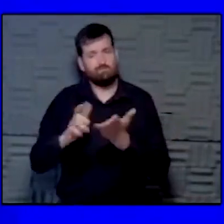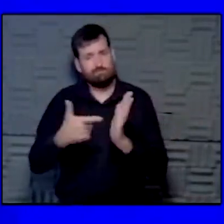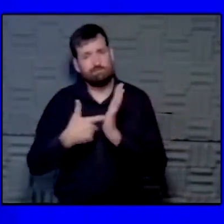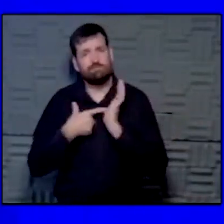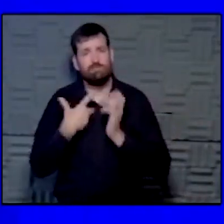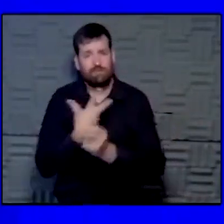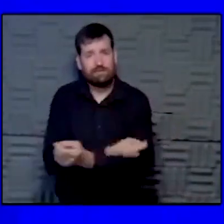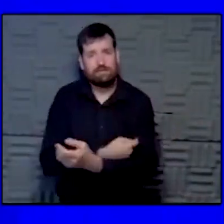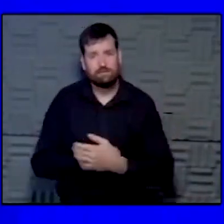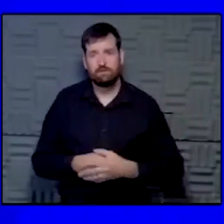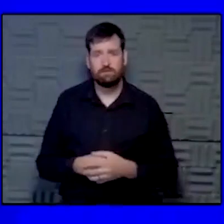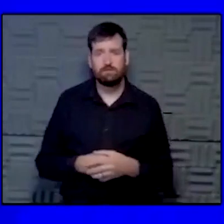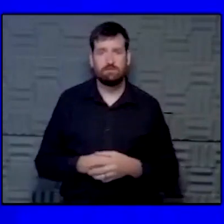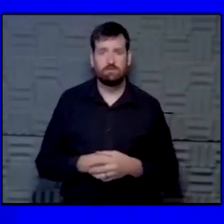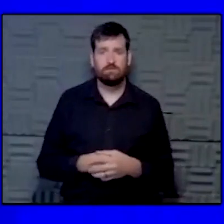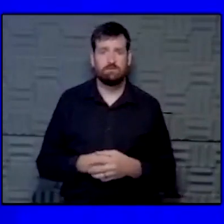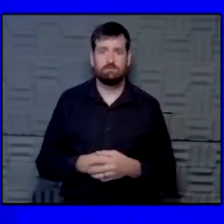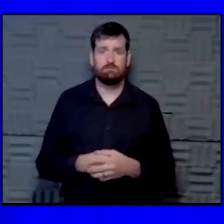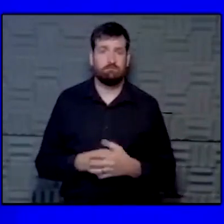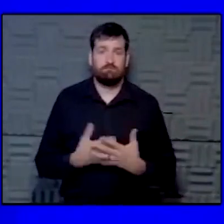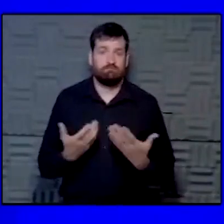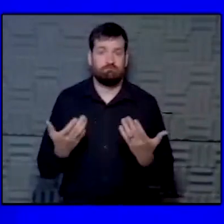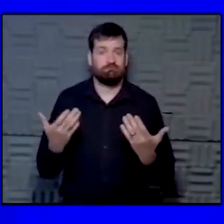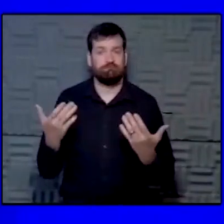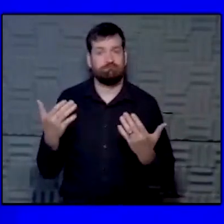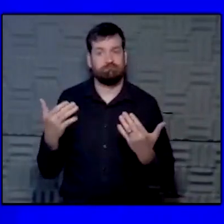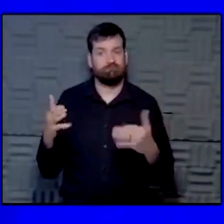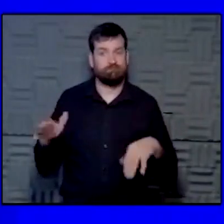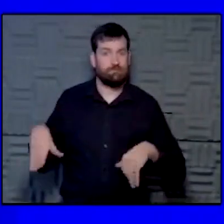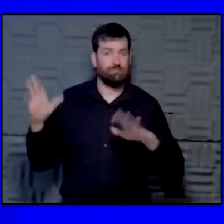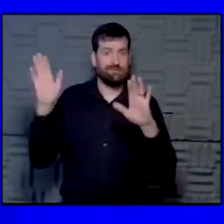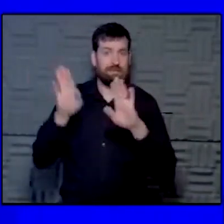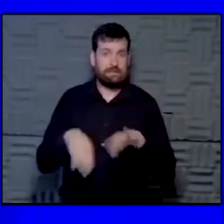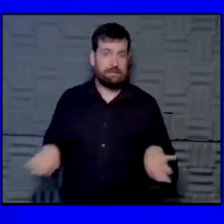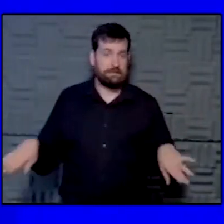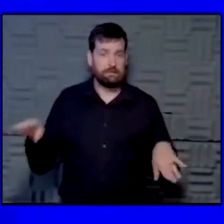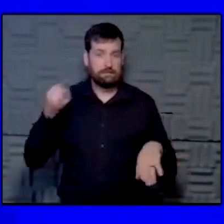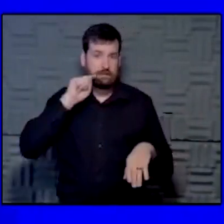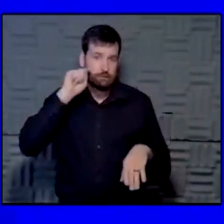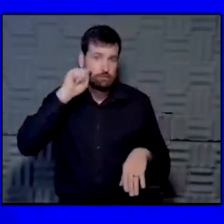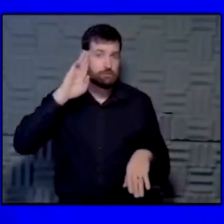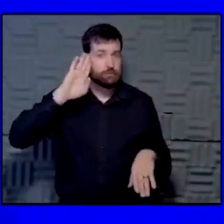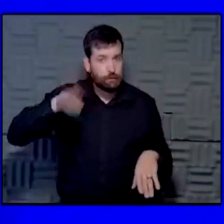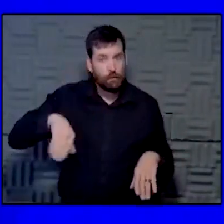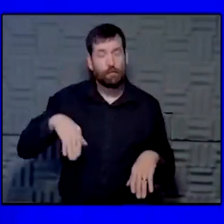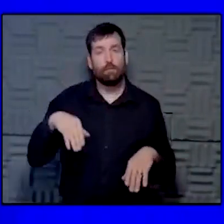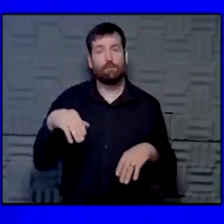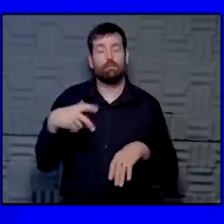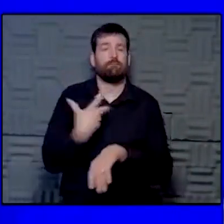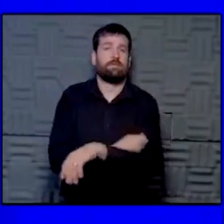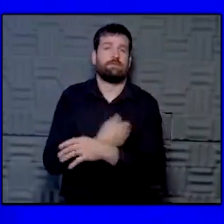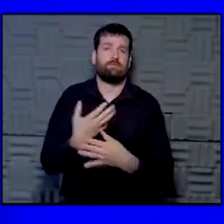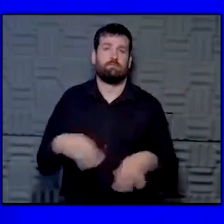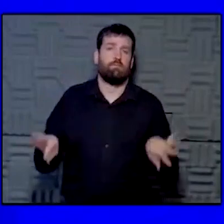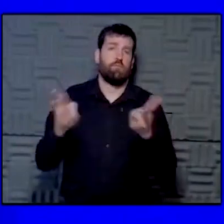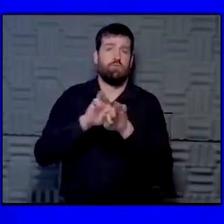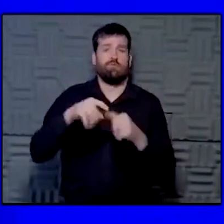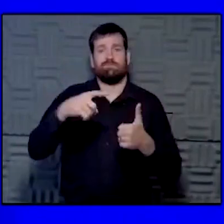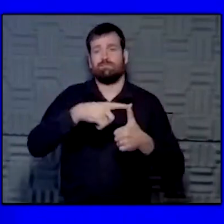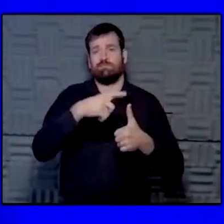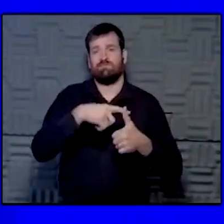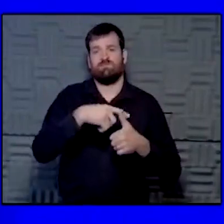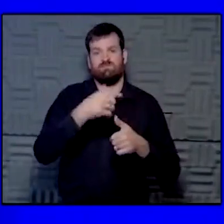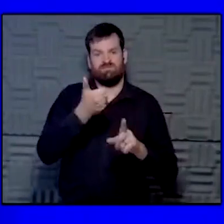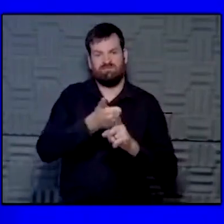vaccines. As just raising the children, the adolescents, we know that it is important to, one, prevent them